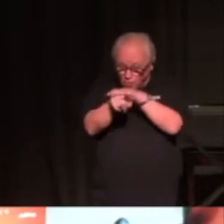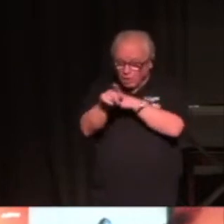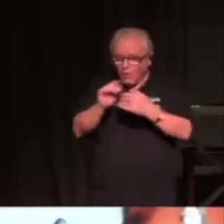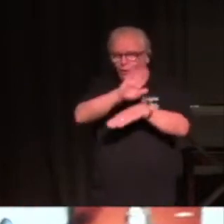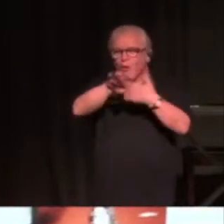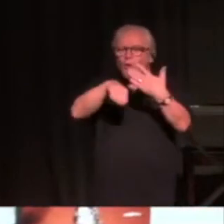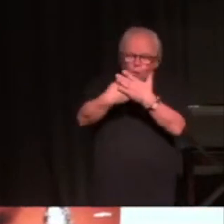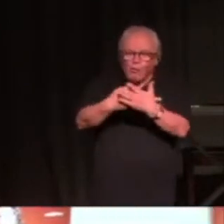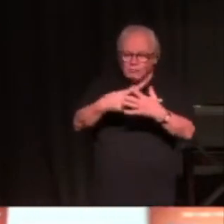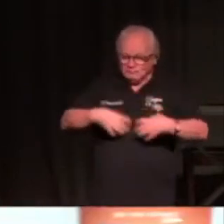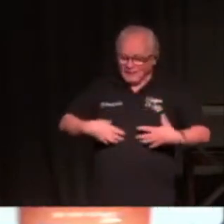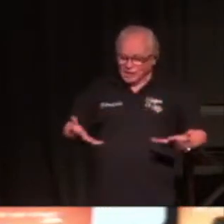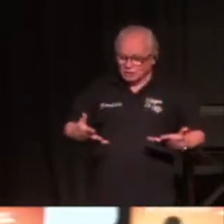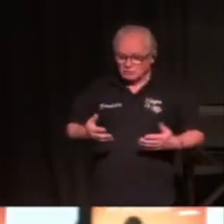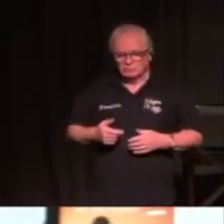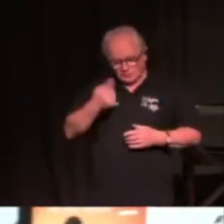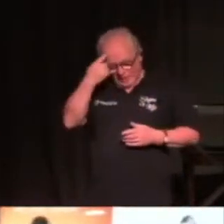And so we can do this fearless.